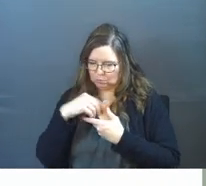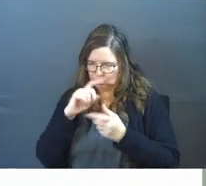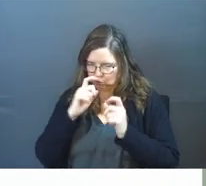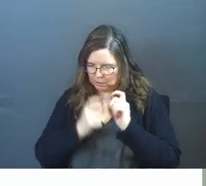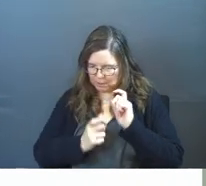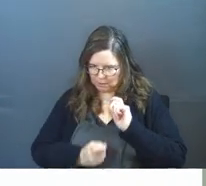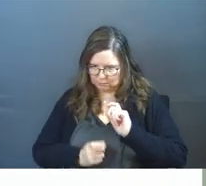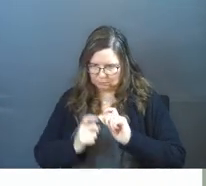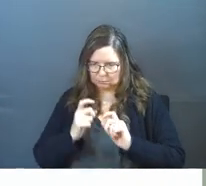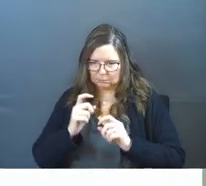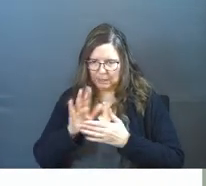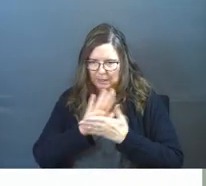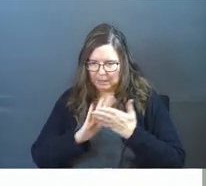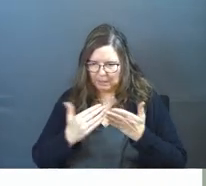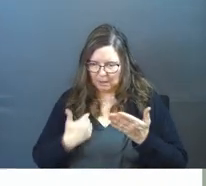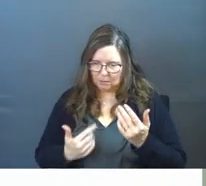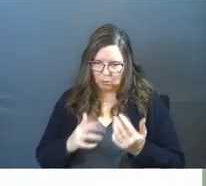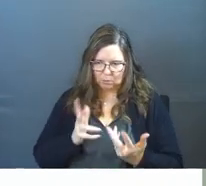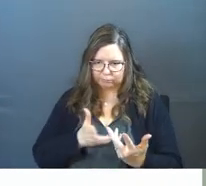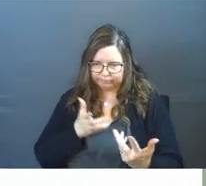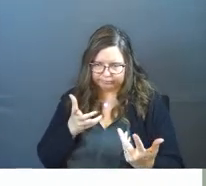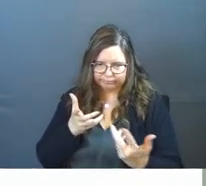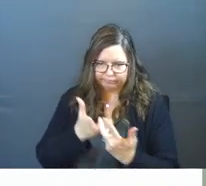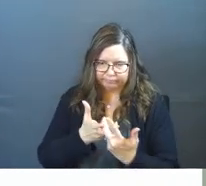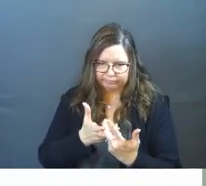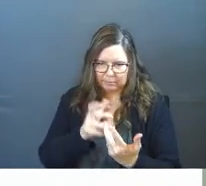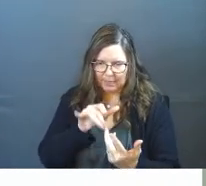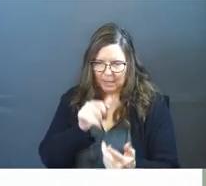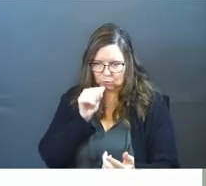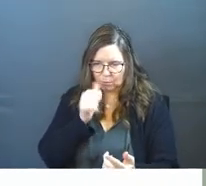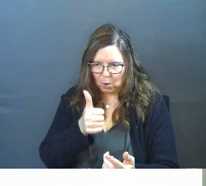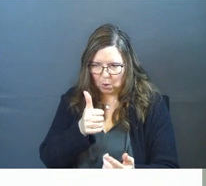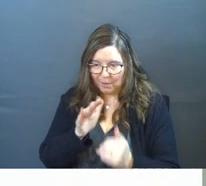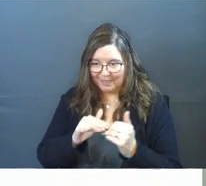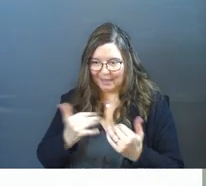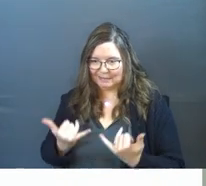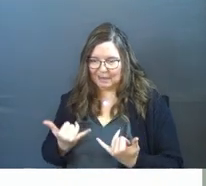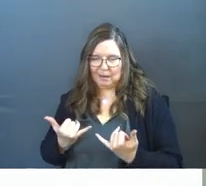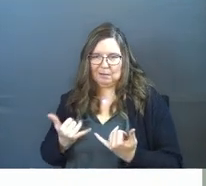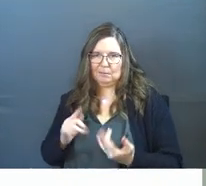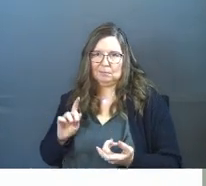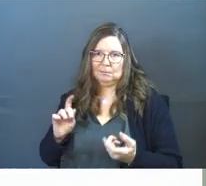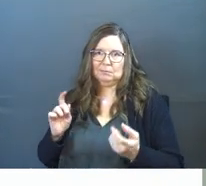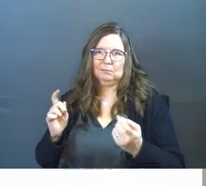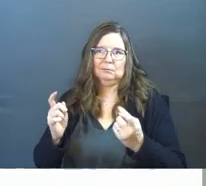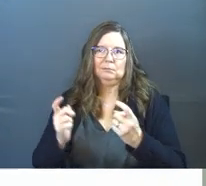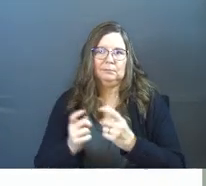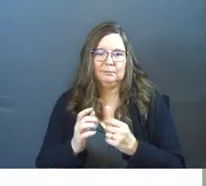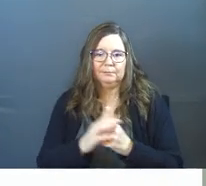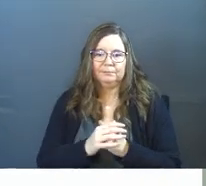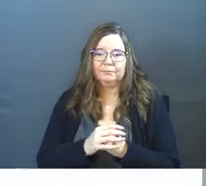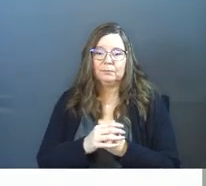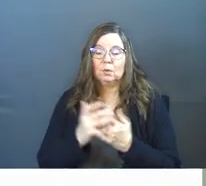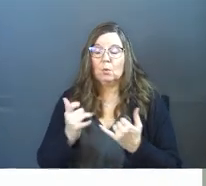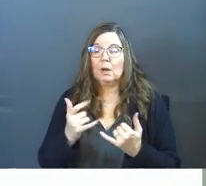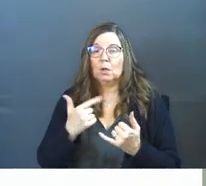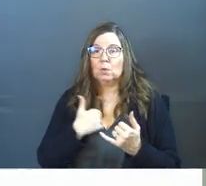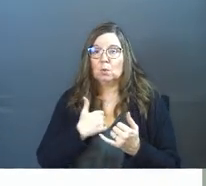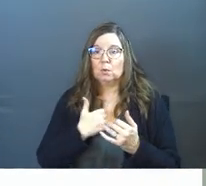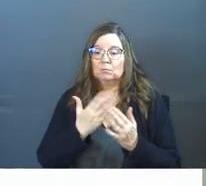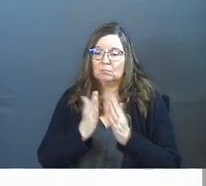me, sanctify me, that I look more like that tomorrow than I did today? So what I'm going to ask is that you guys